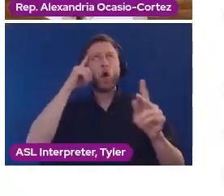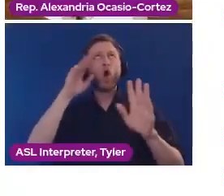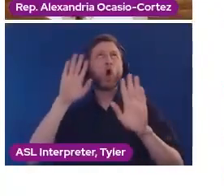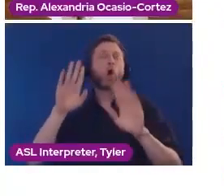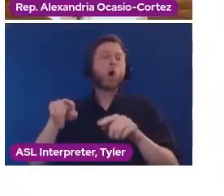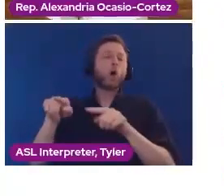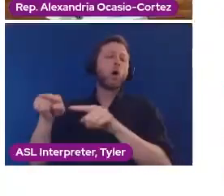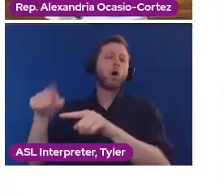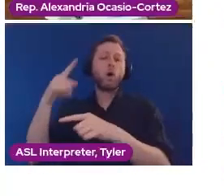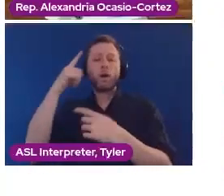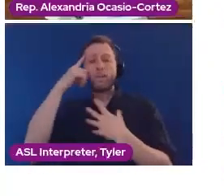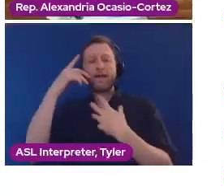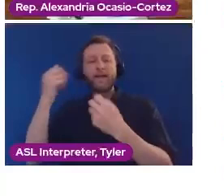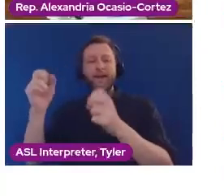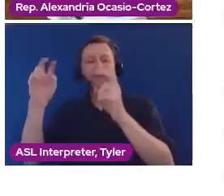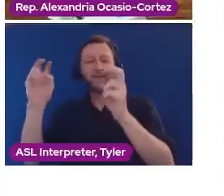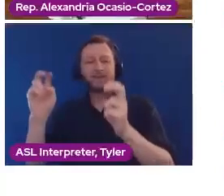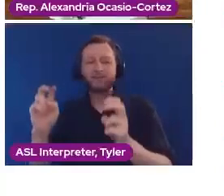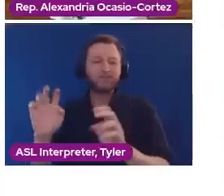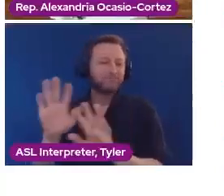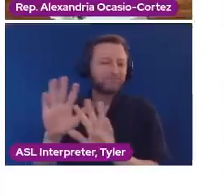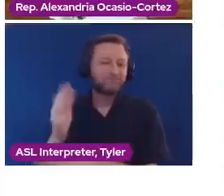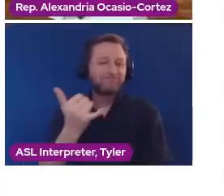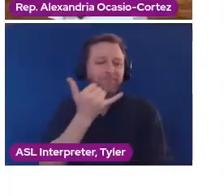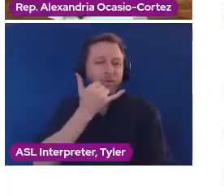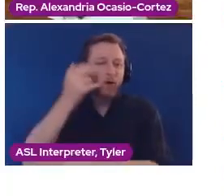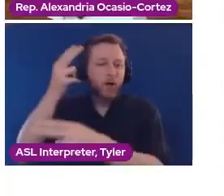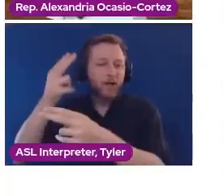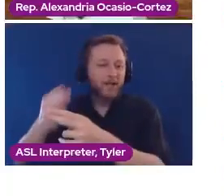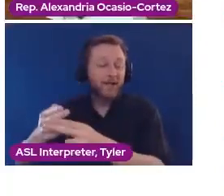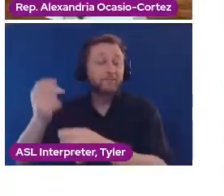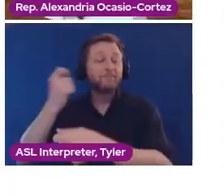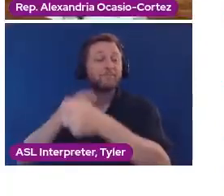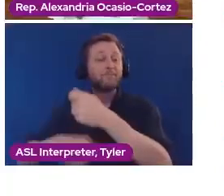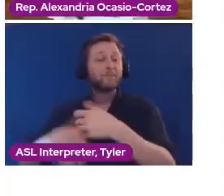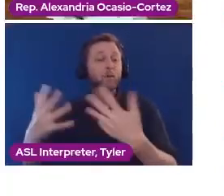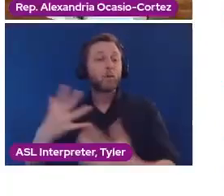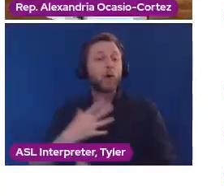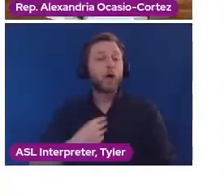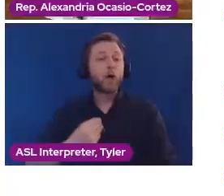really issues of white supremacy and